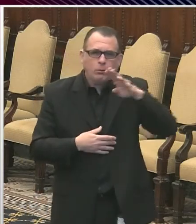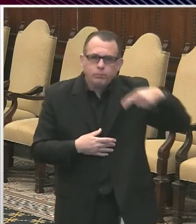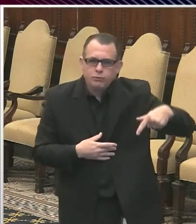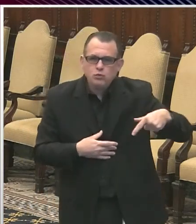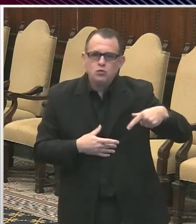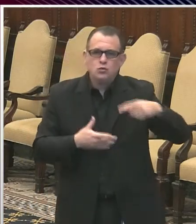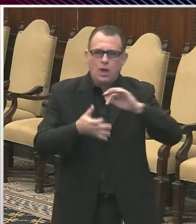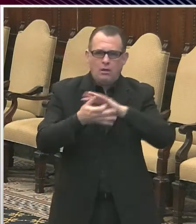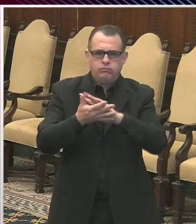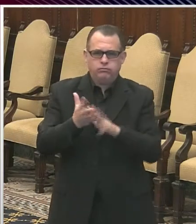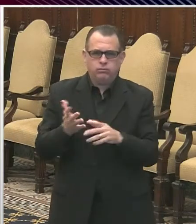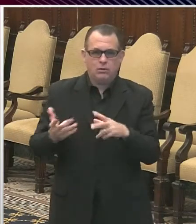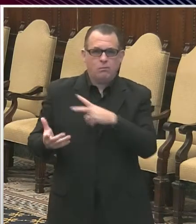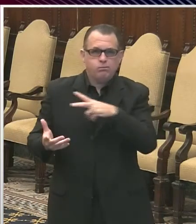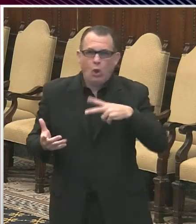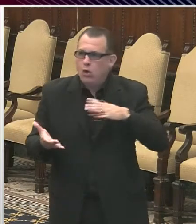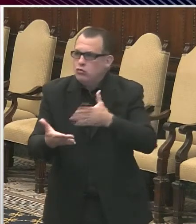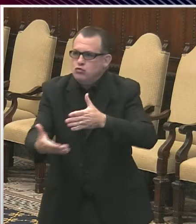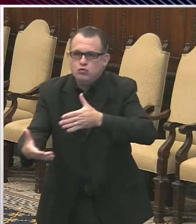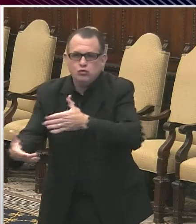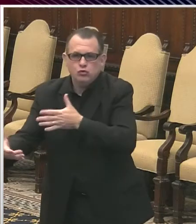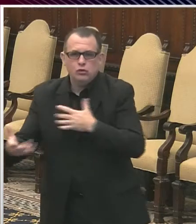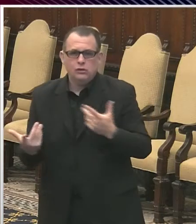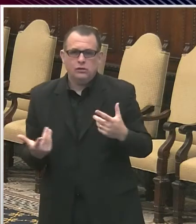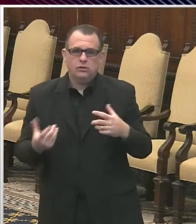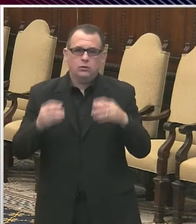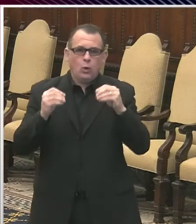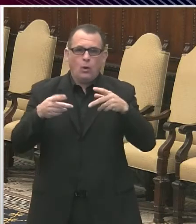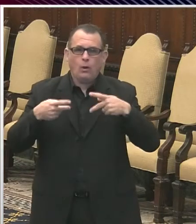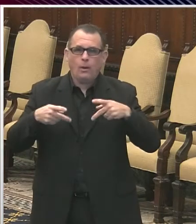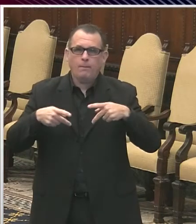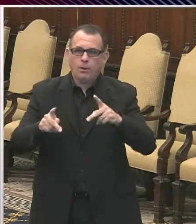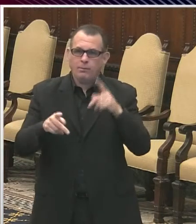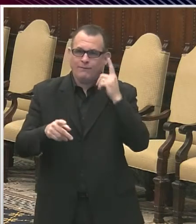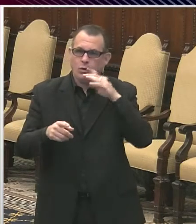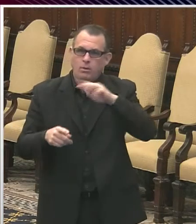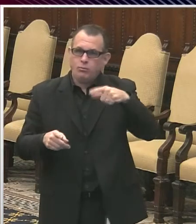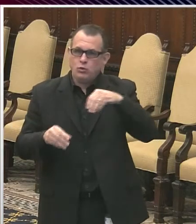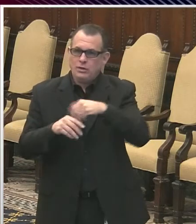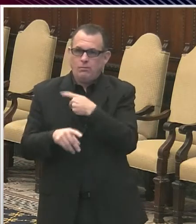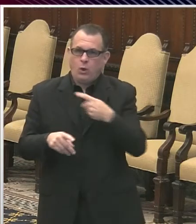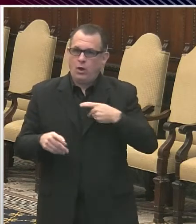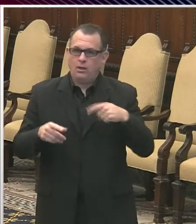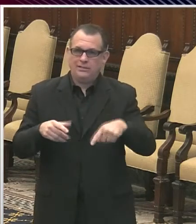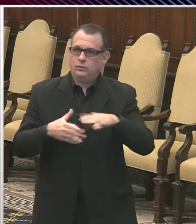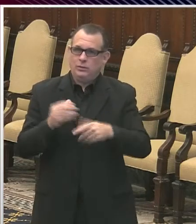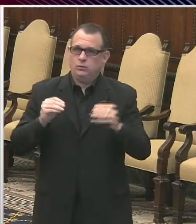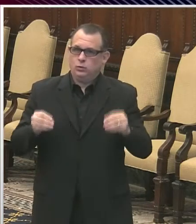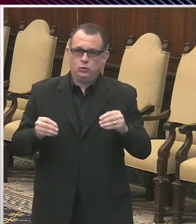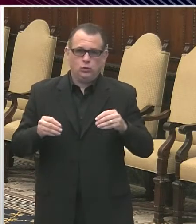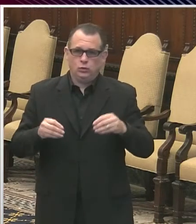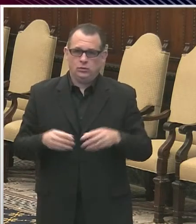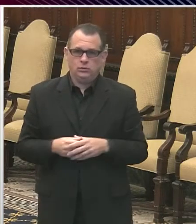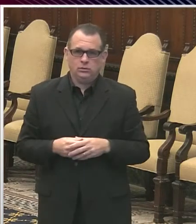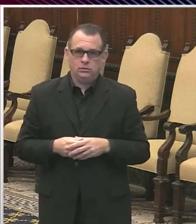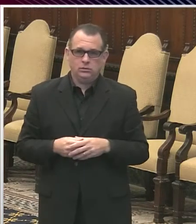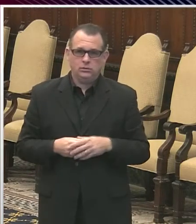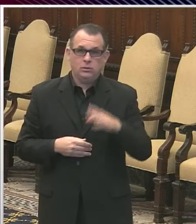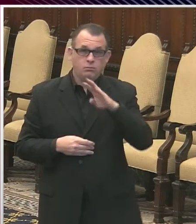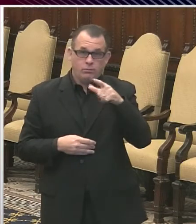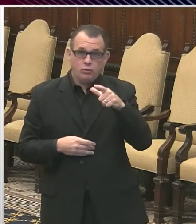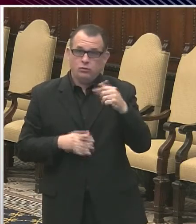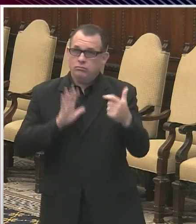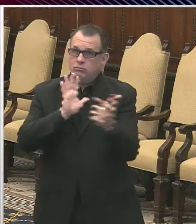the parks as well? Well, there's no permits being issued for barbecues in our parks. Certainly, people are going to do what they're going to